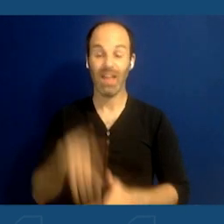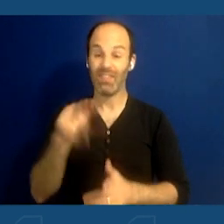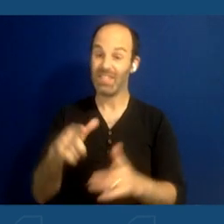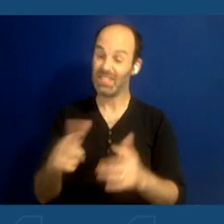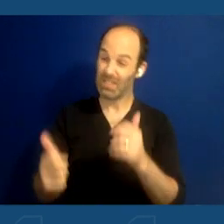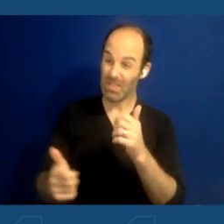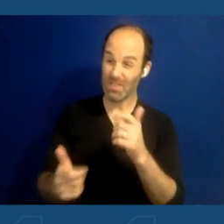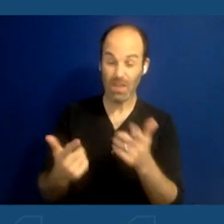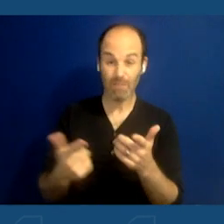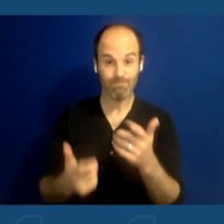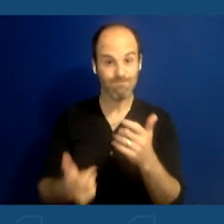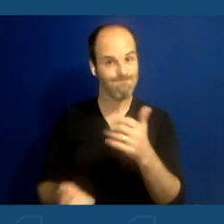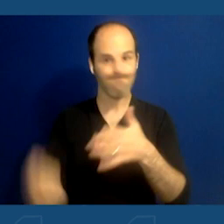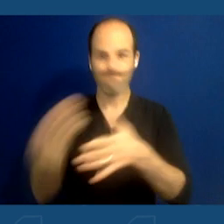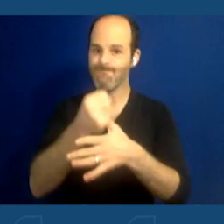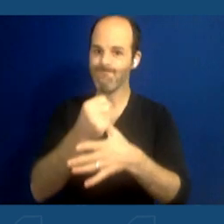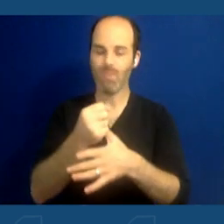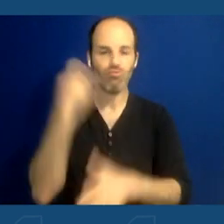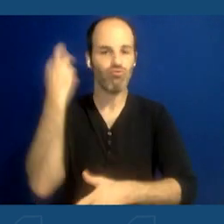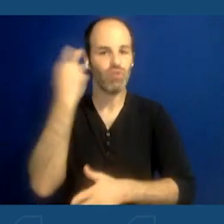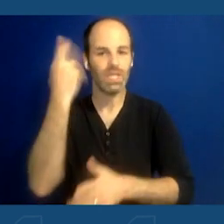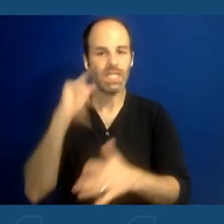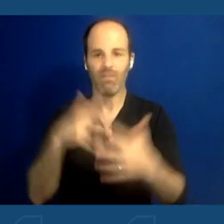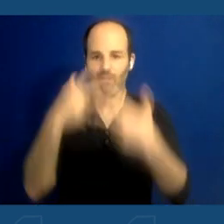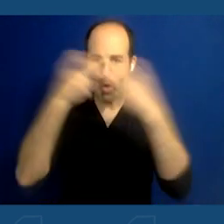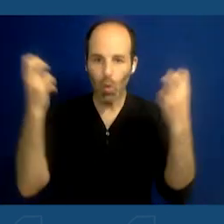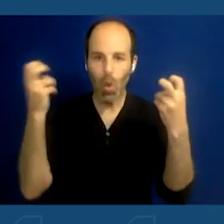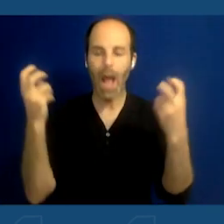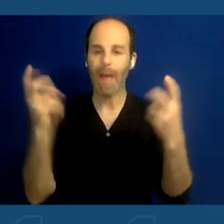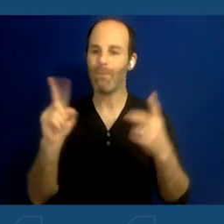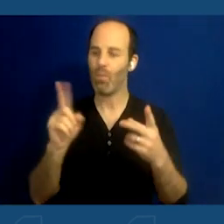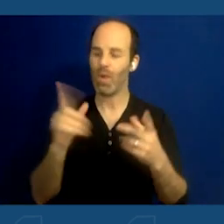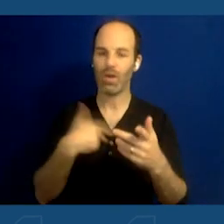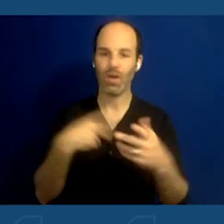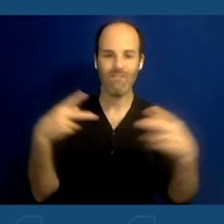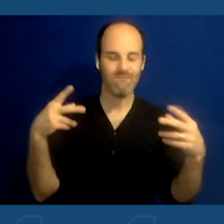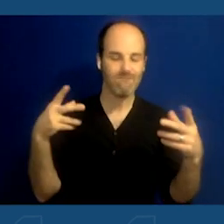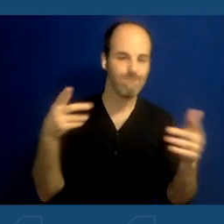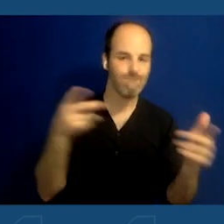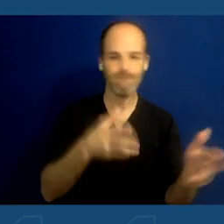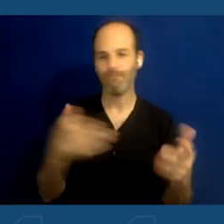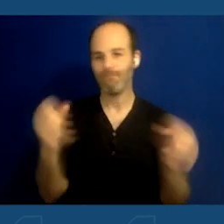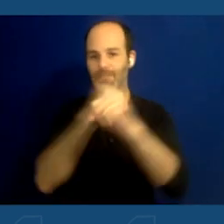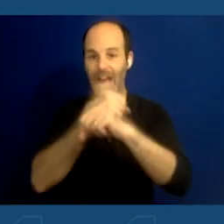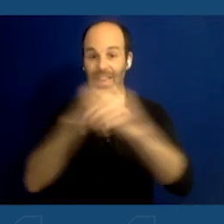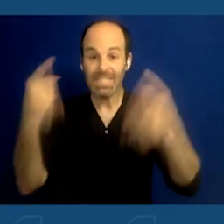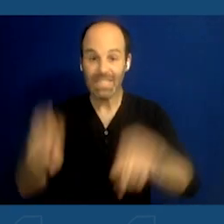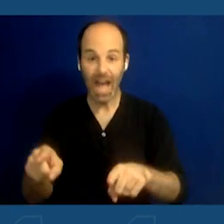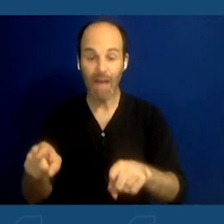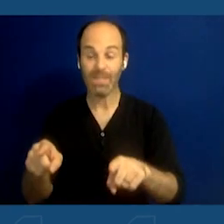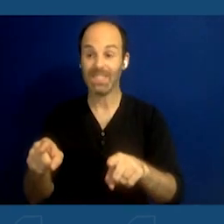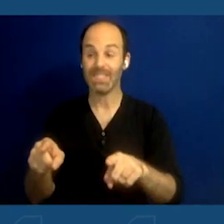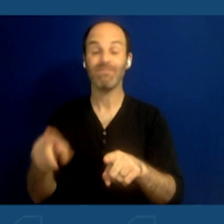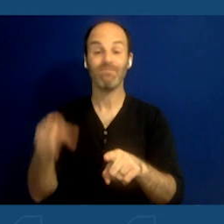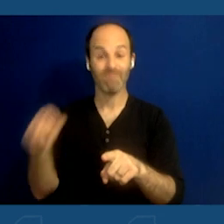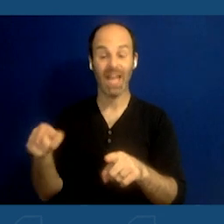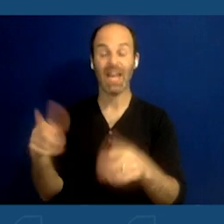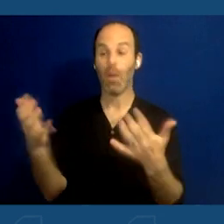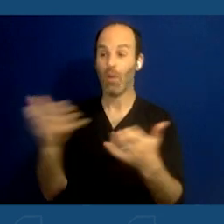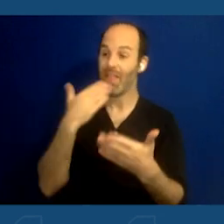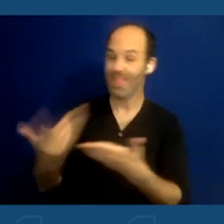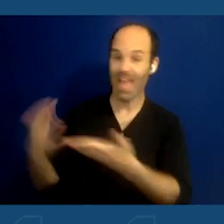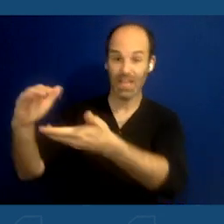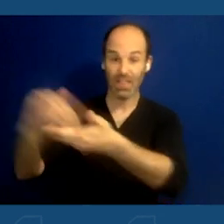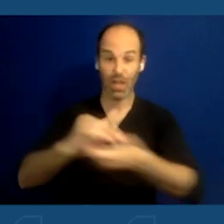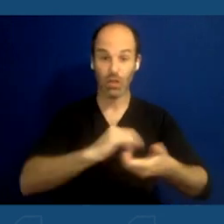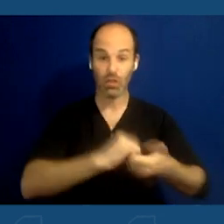is violent, and this is where our focus has been, and I want to thank the unprecedented cooperation and the recognition we're now